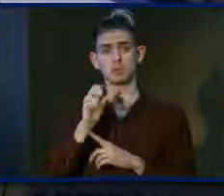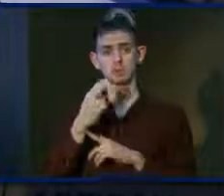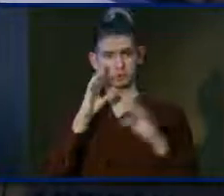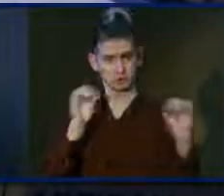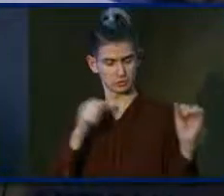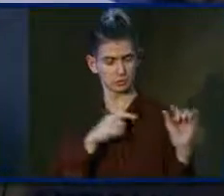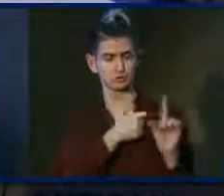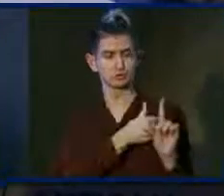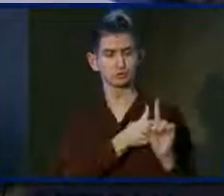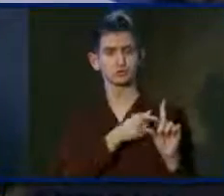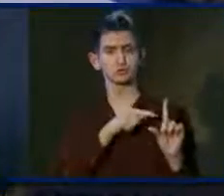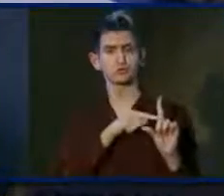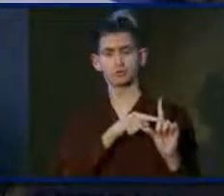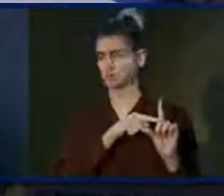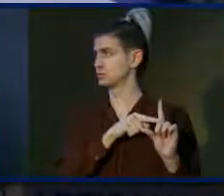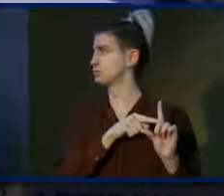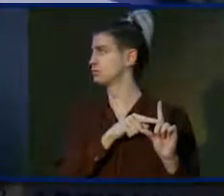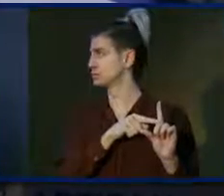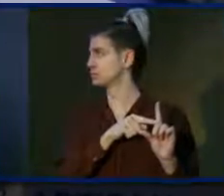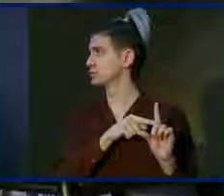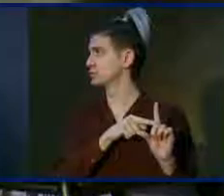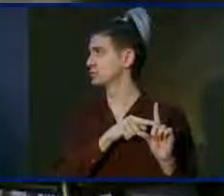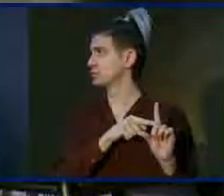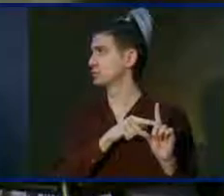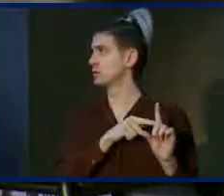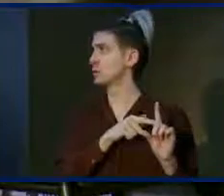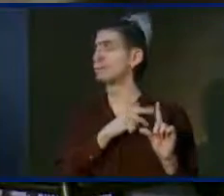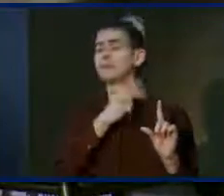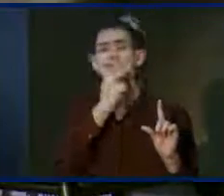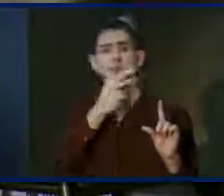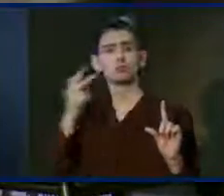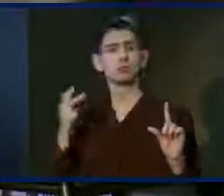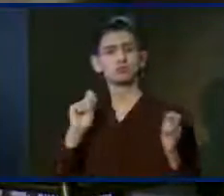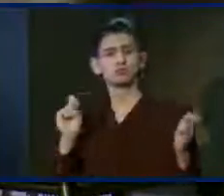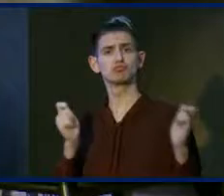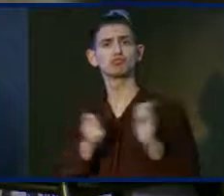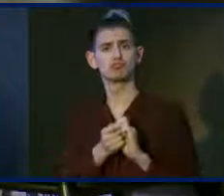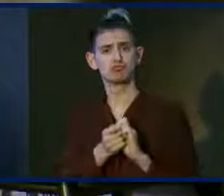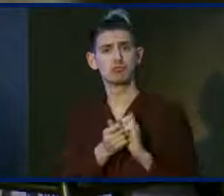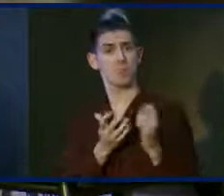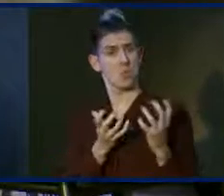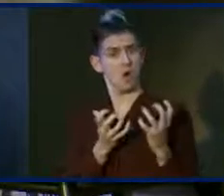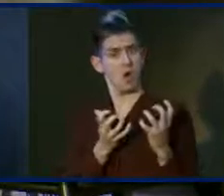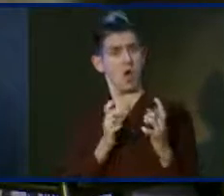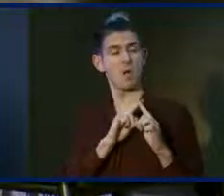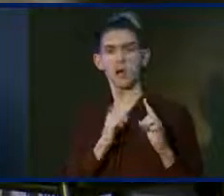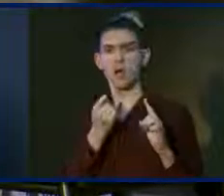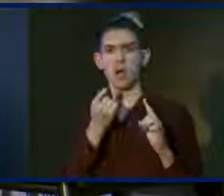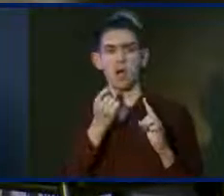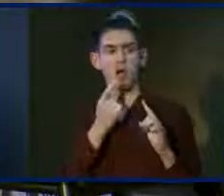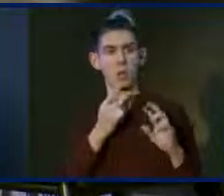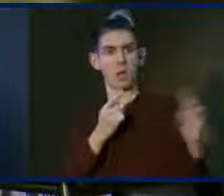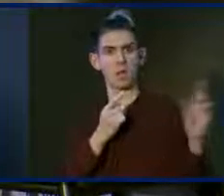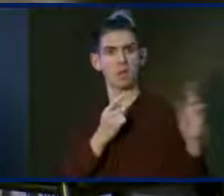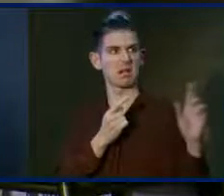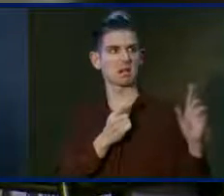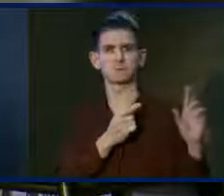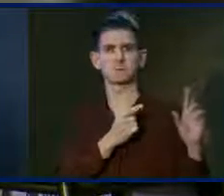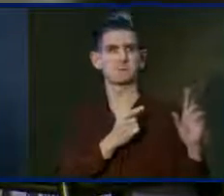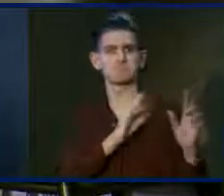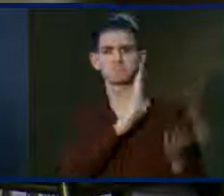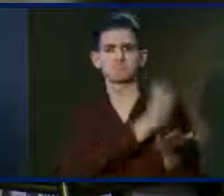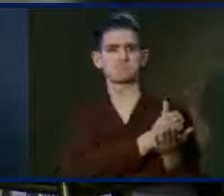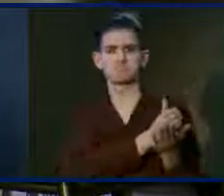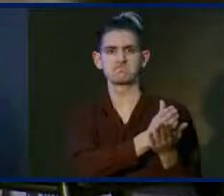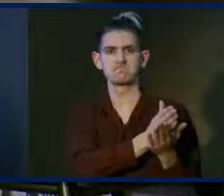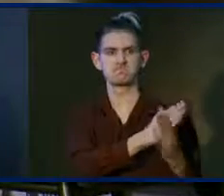to accomplish immigration reform, but he was shot down by his own party. And so our community started seeing the